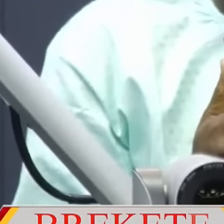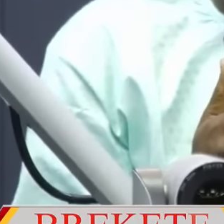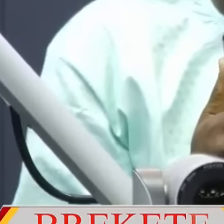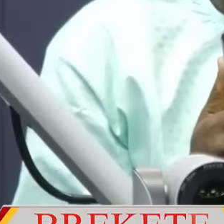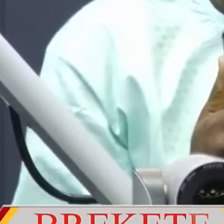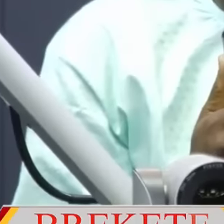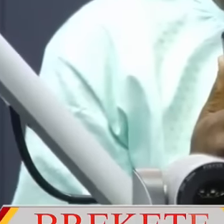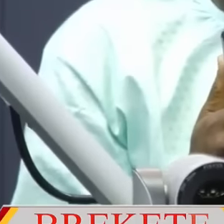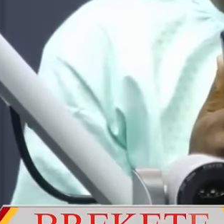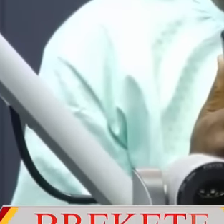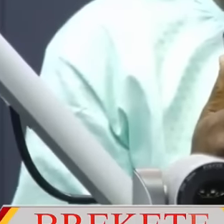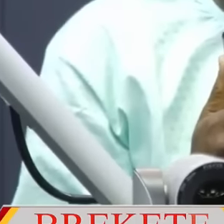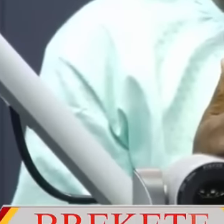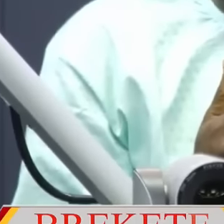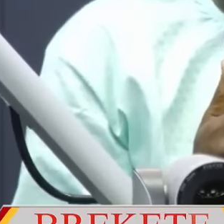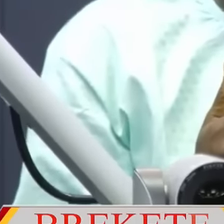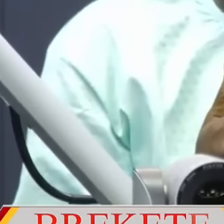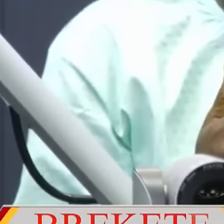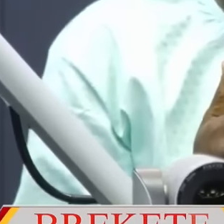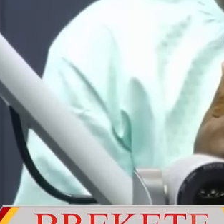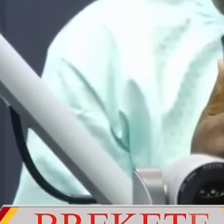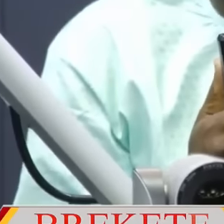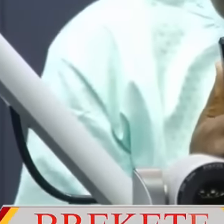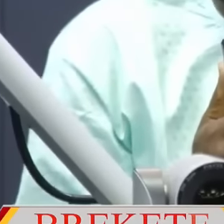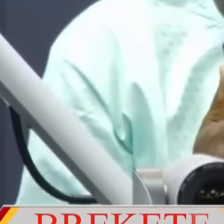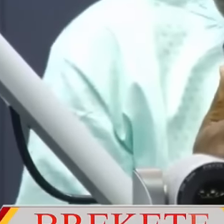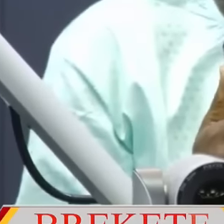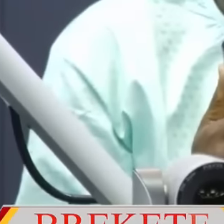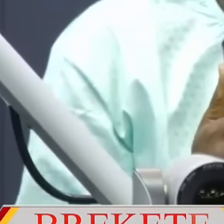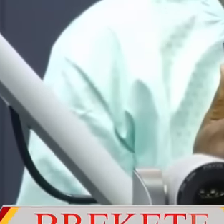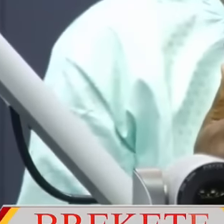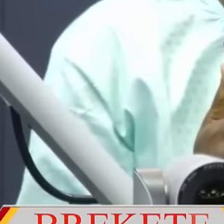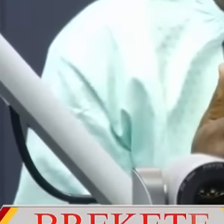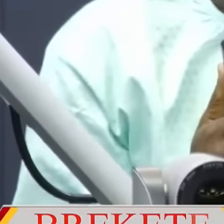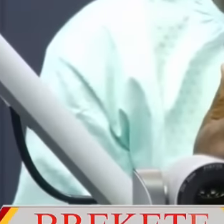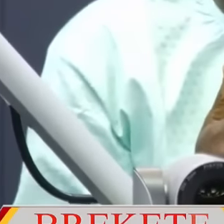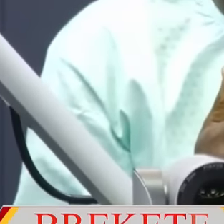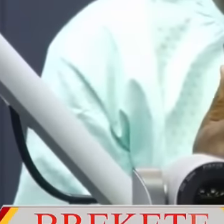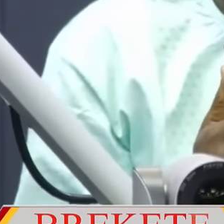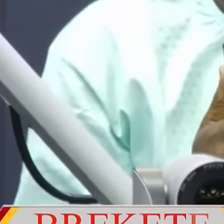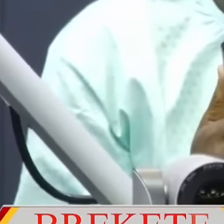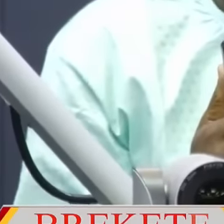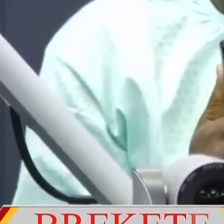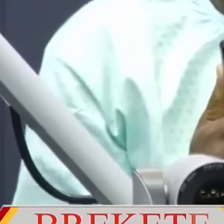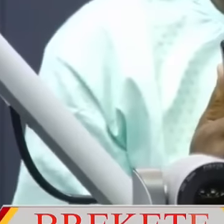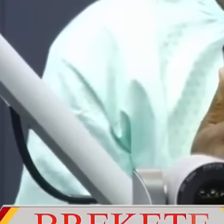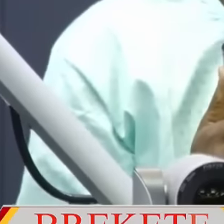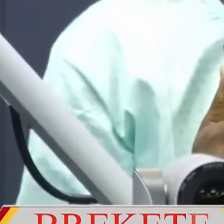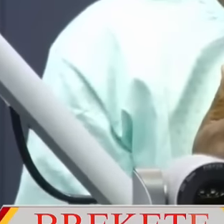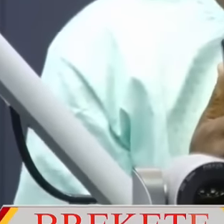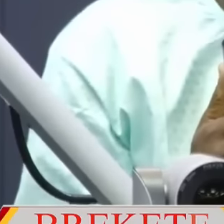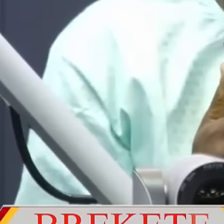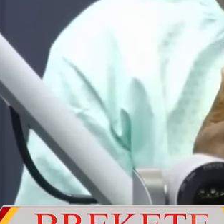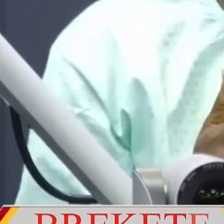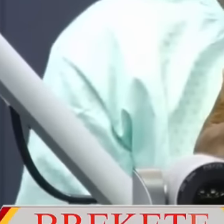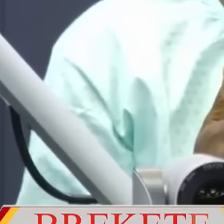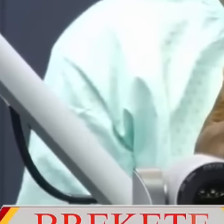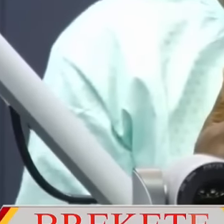waɗannan mutanen dan ita ma wannan bata ji dadin kama su da akai ba tace yawa ta yi bakin cikin wannan